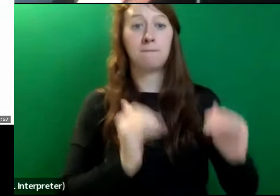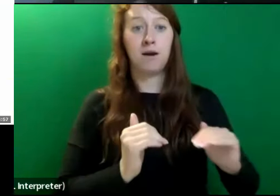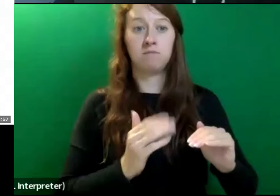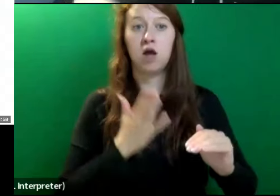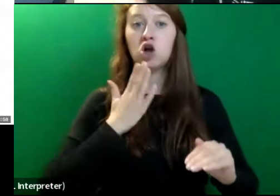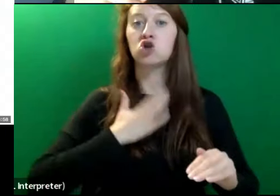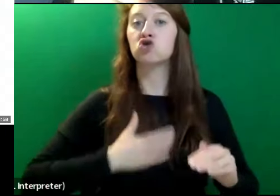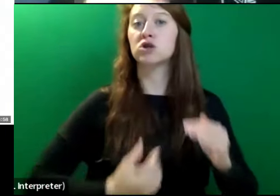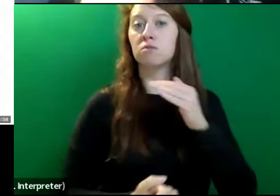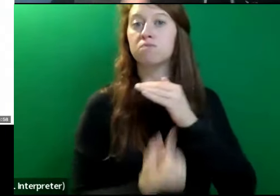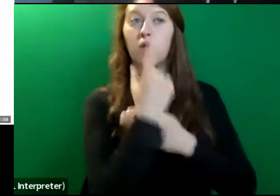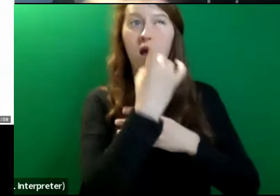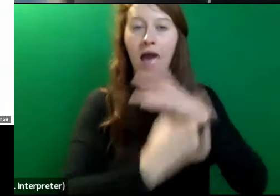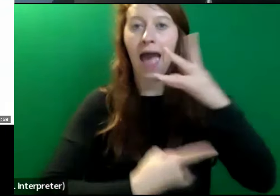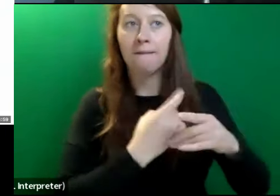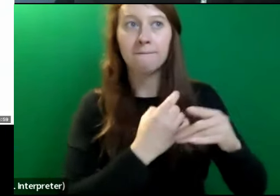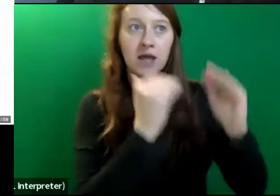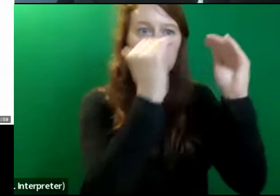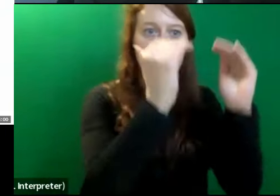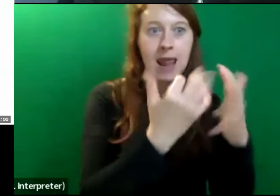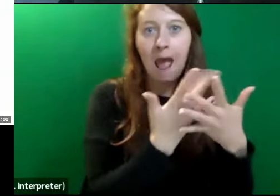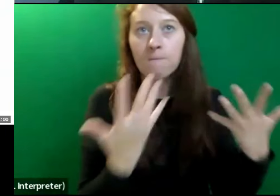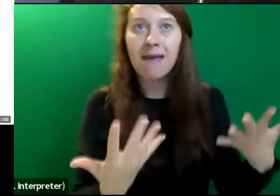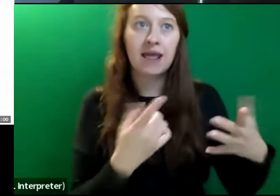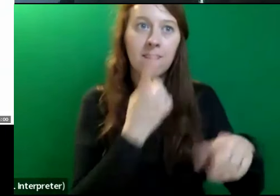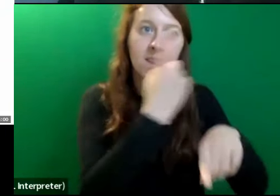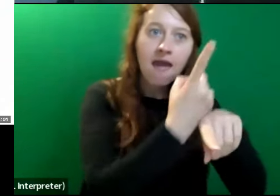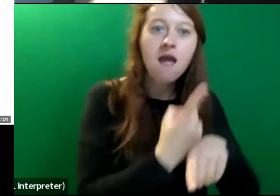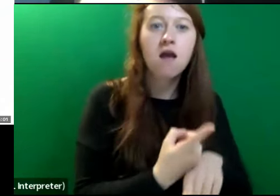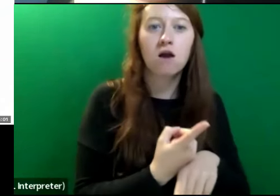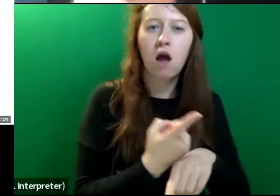distributions, but there's quite a lot of meaning in there, and